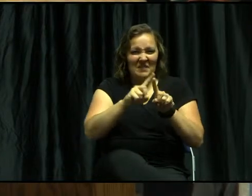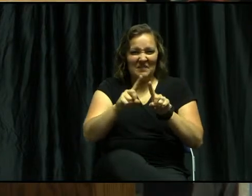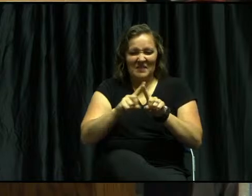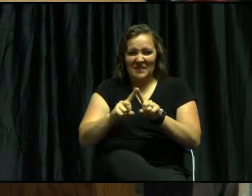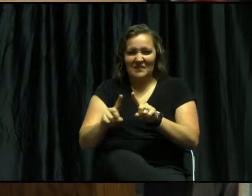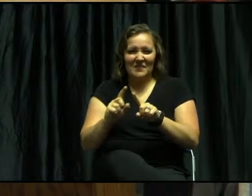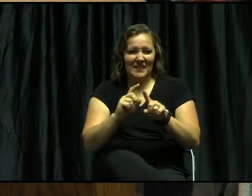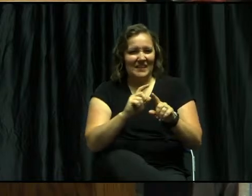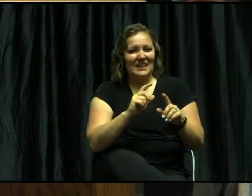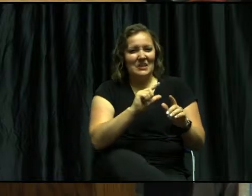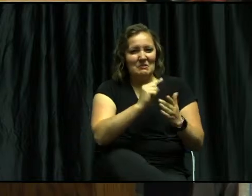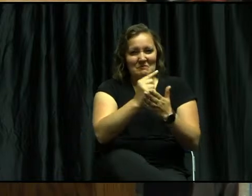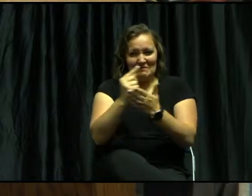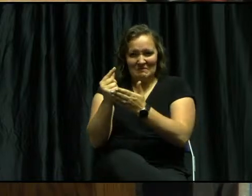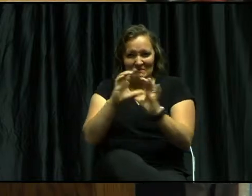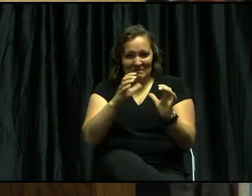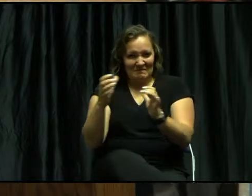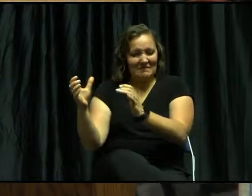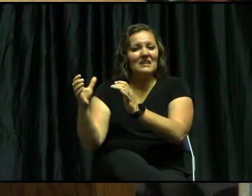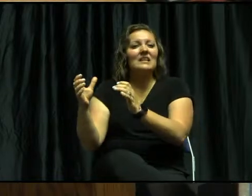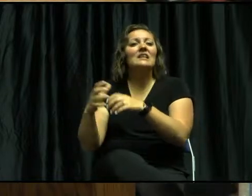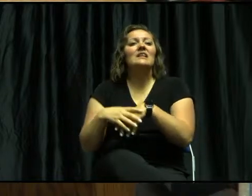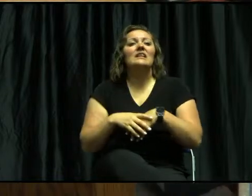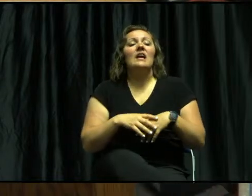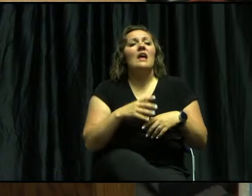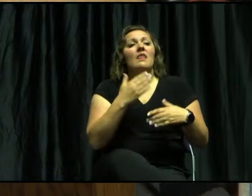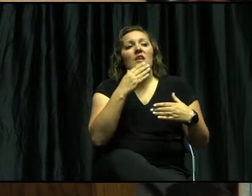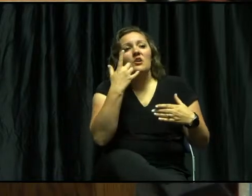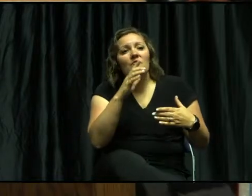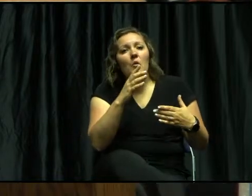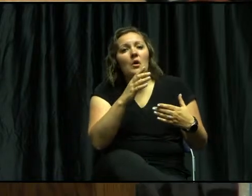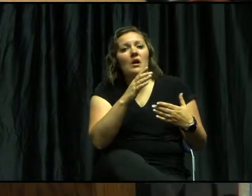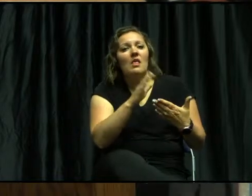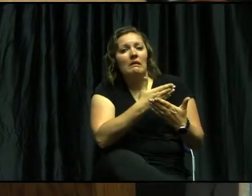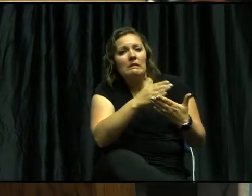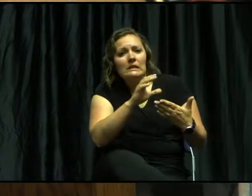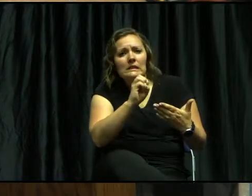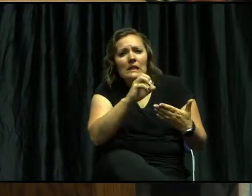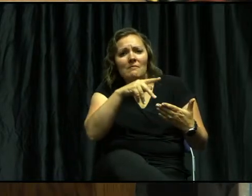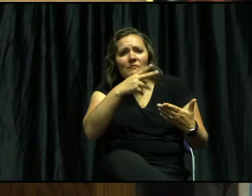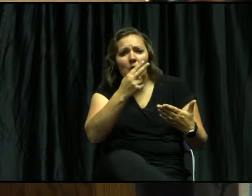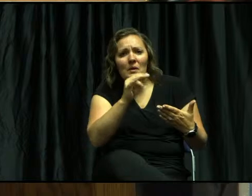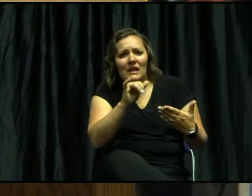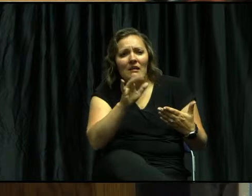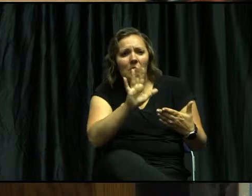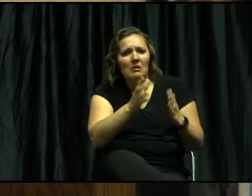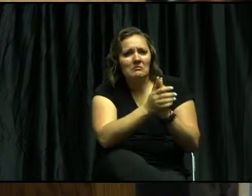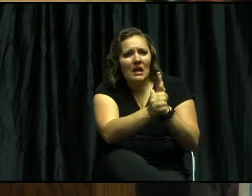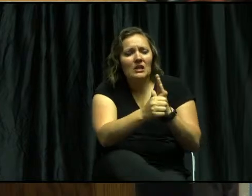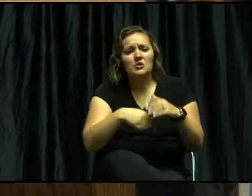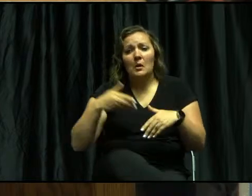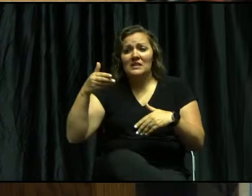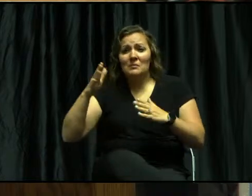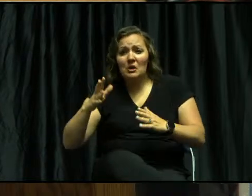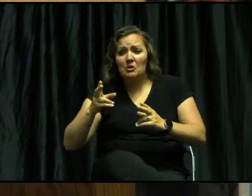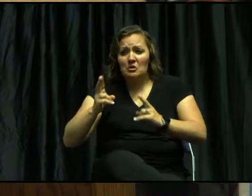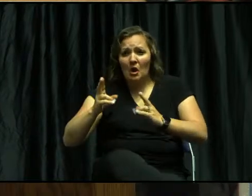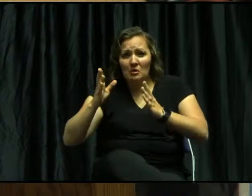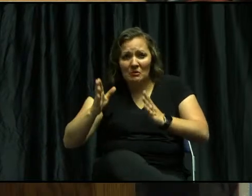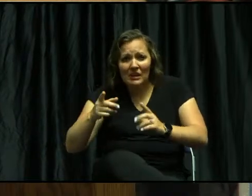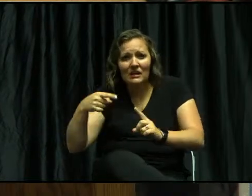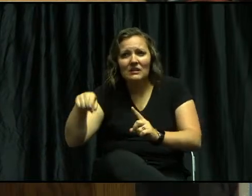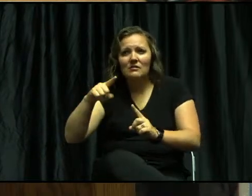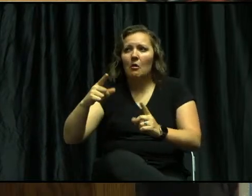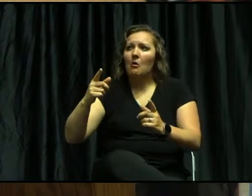Saturday. Thank you again to the Symphonic Band for sharing your wonderful talents, to our speakers, to our honorees, to all of those who have